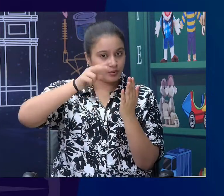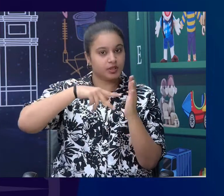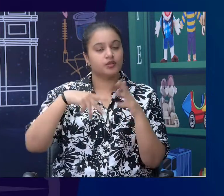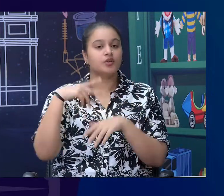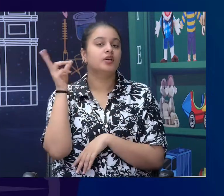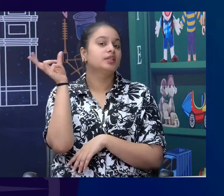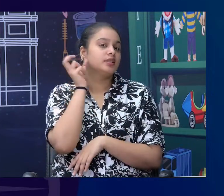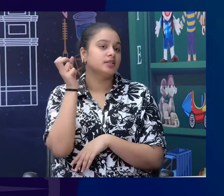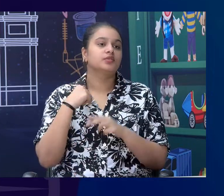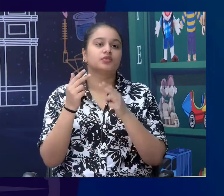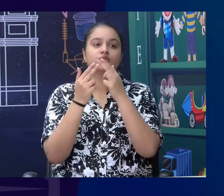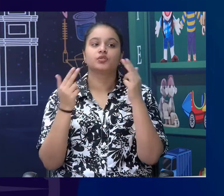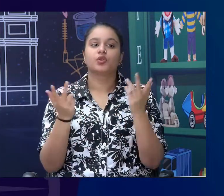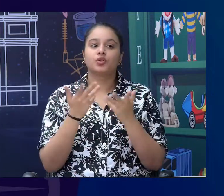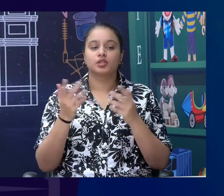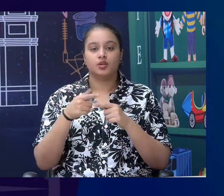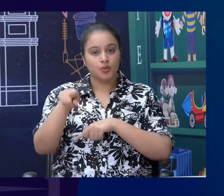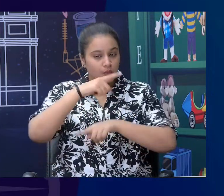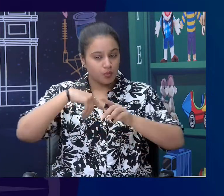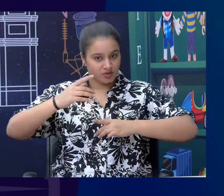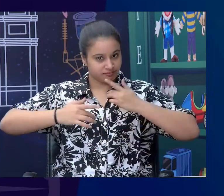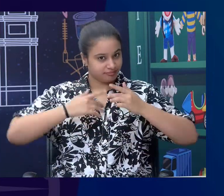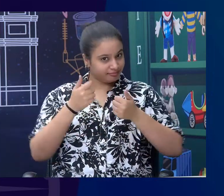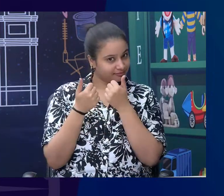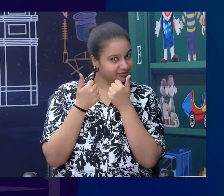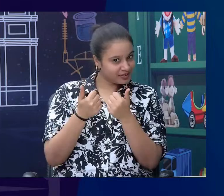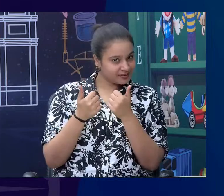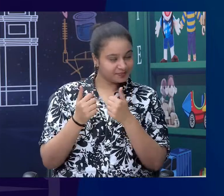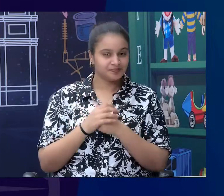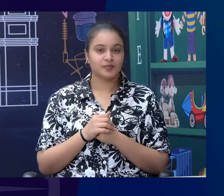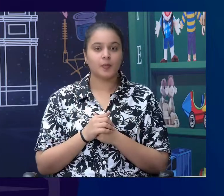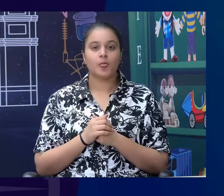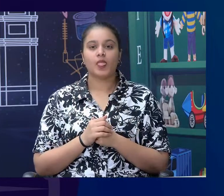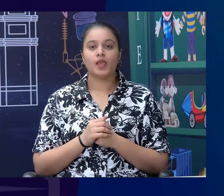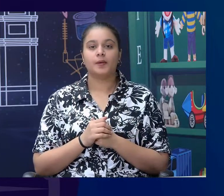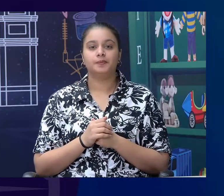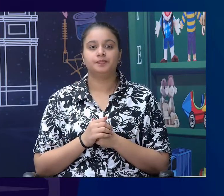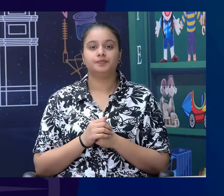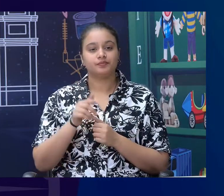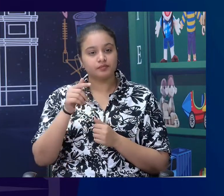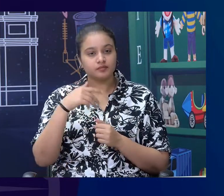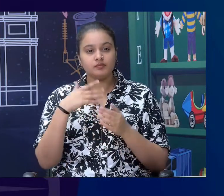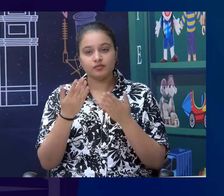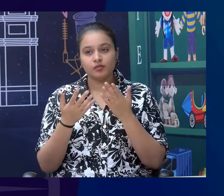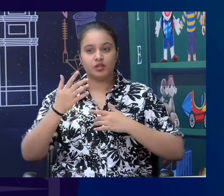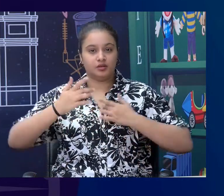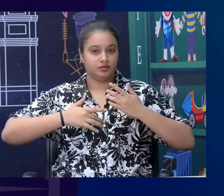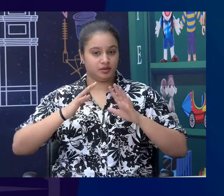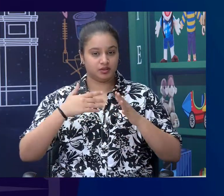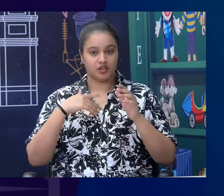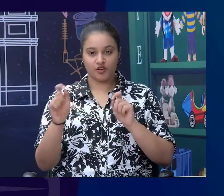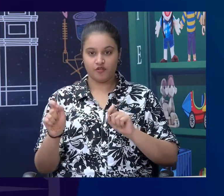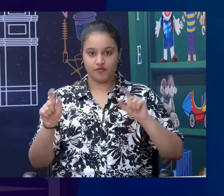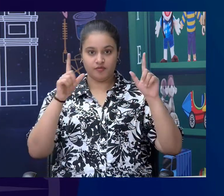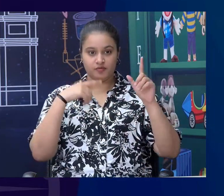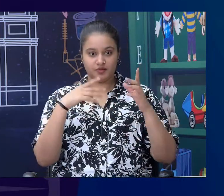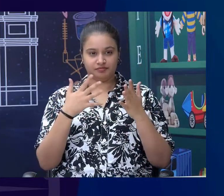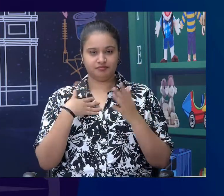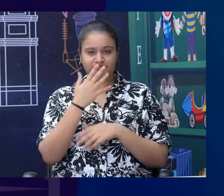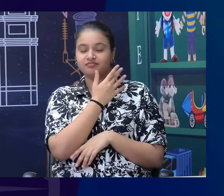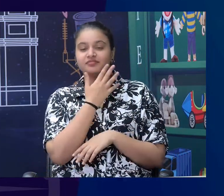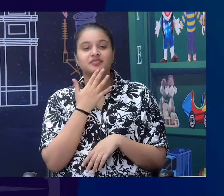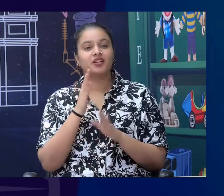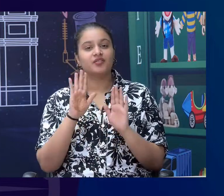to the story. Are you excited? I'm extremely excited and this seems quite interesting. Well, the page is also very